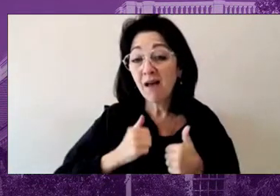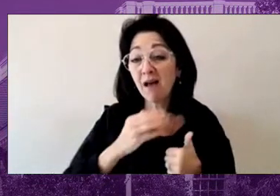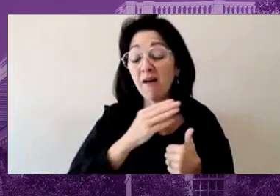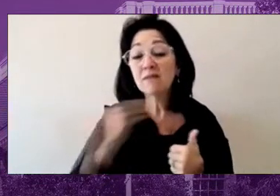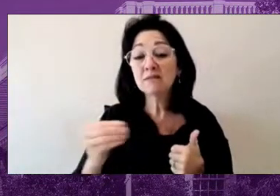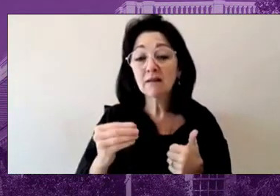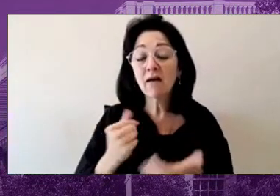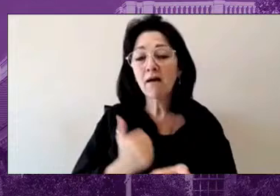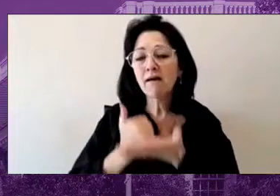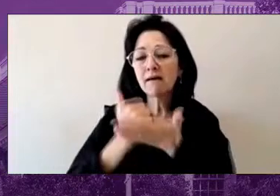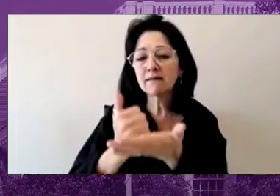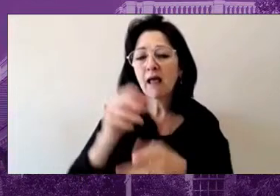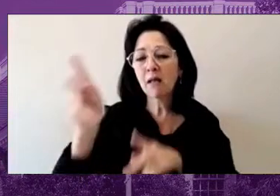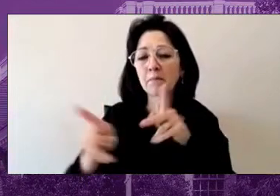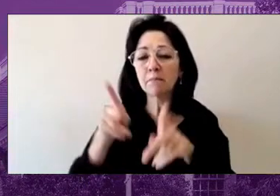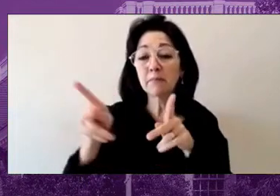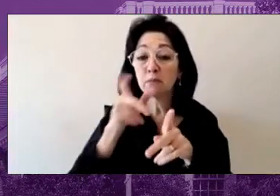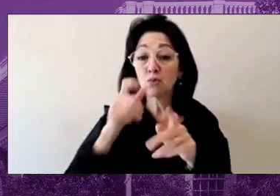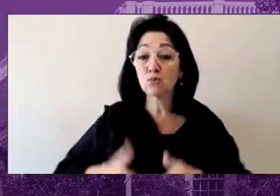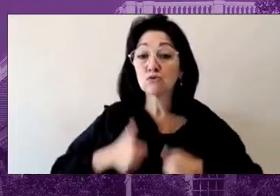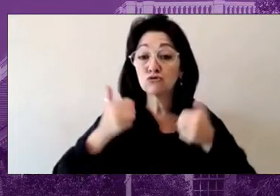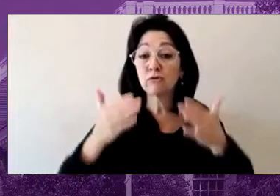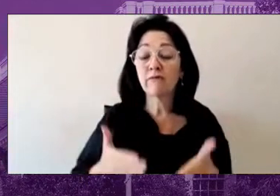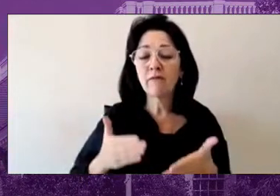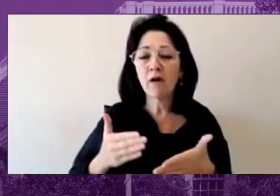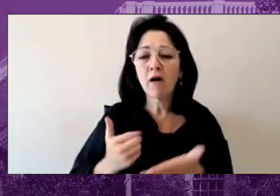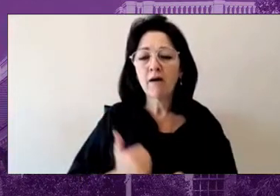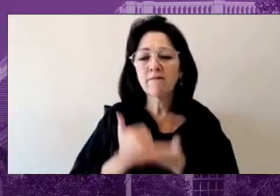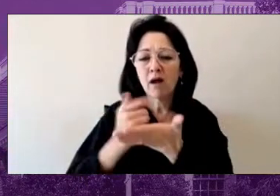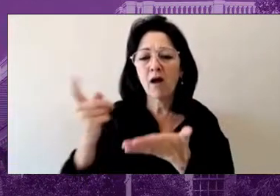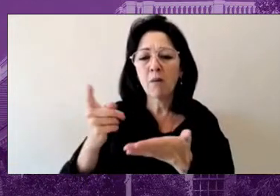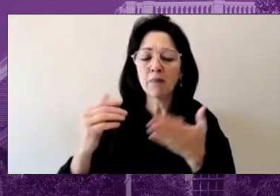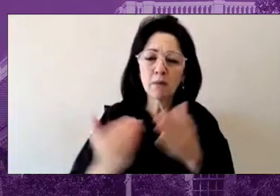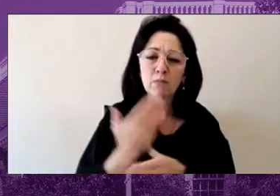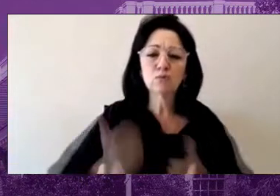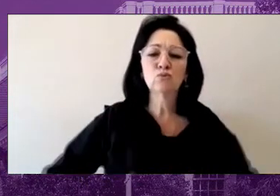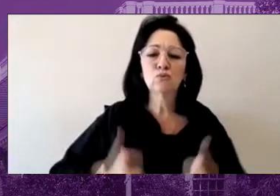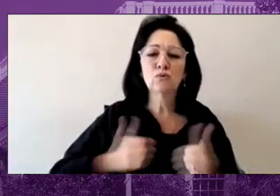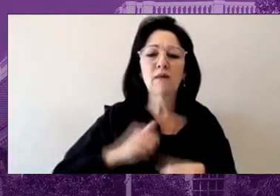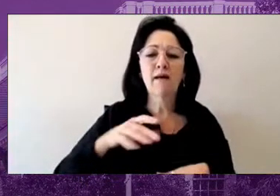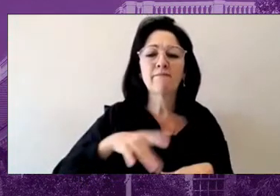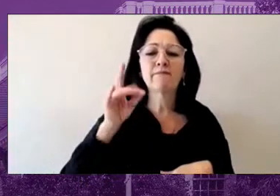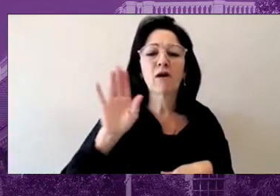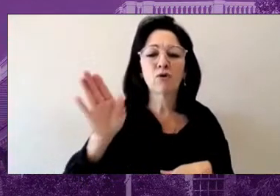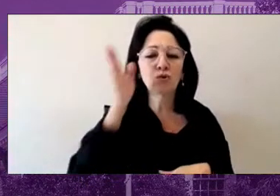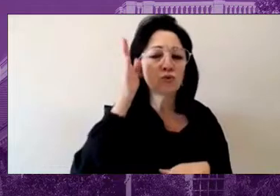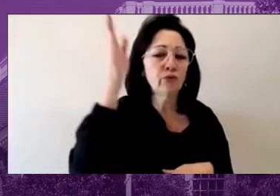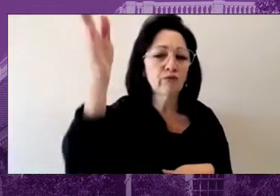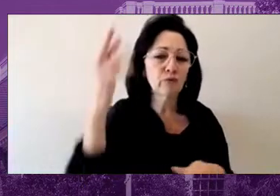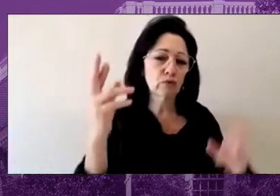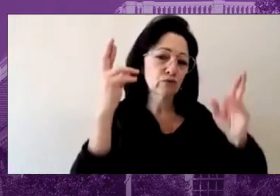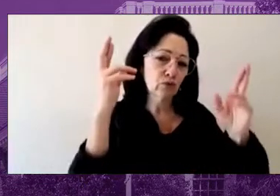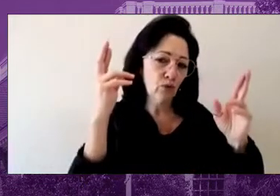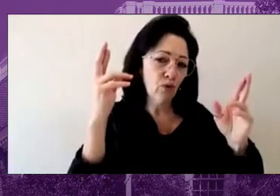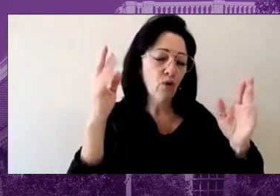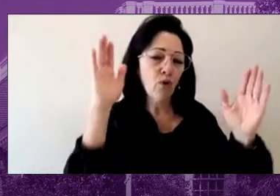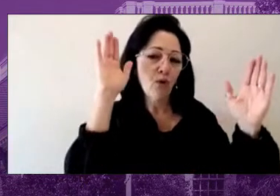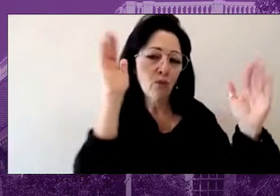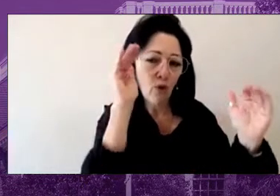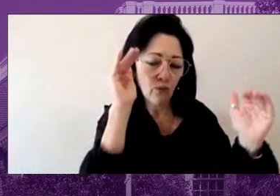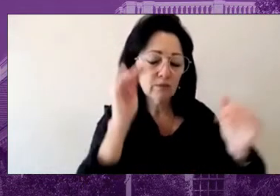Chief Judge Newell, for your continued efforts as the Chief Judge of Family Court and with respect to the work you're